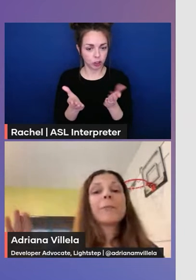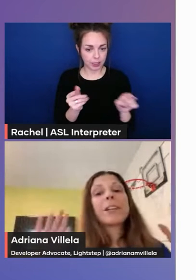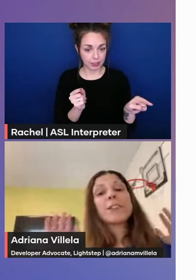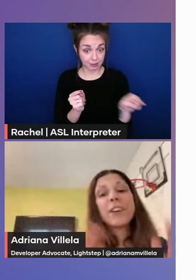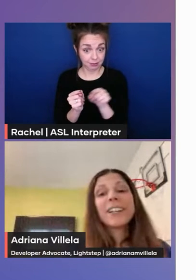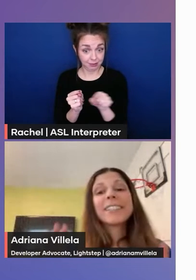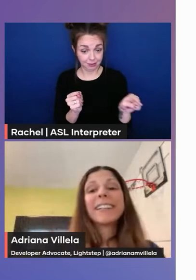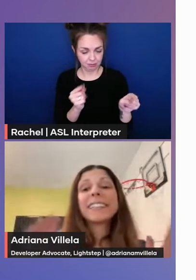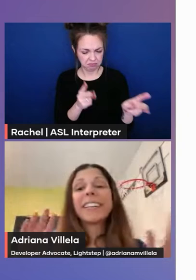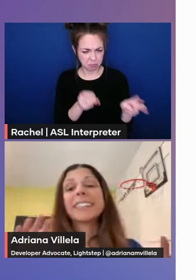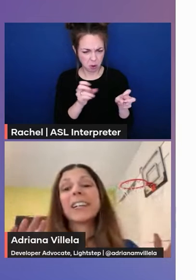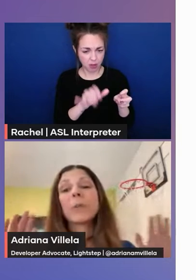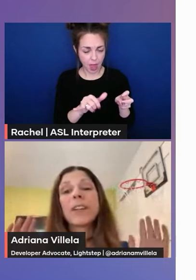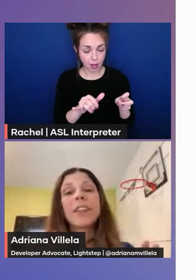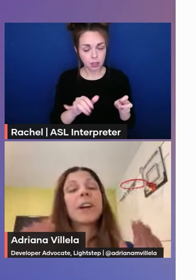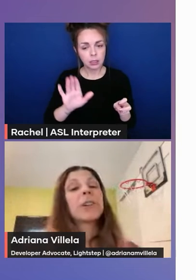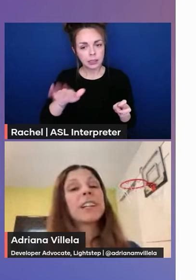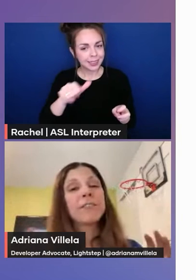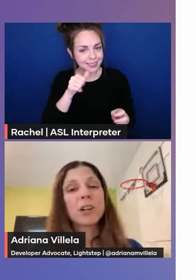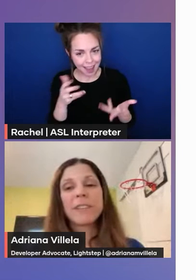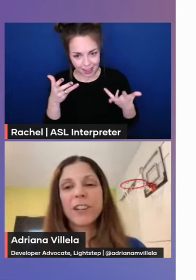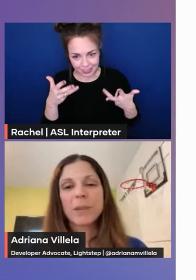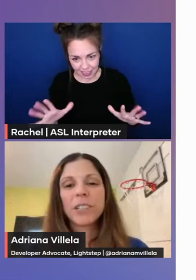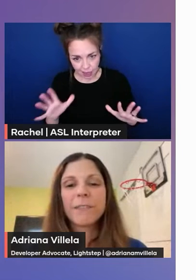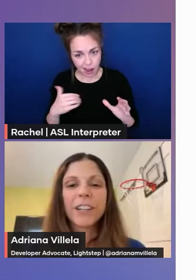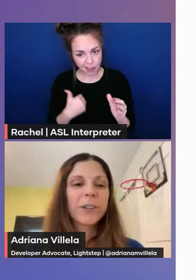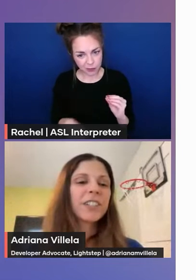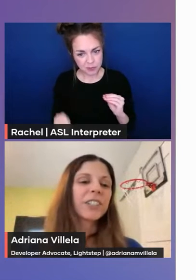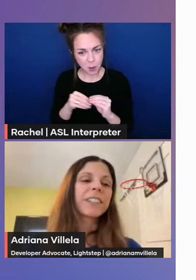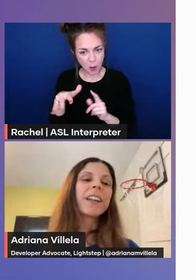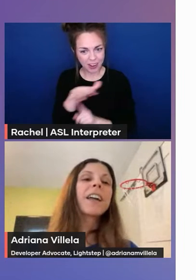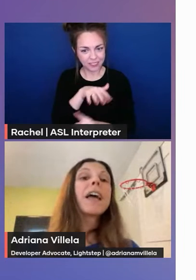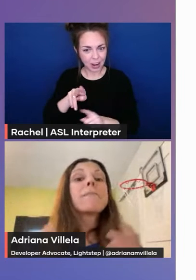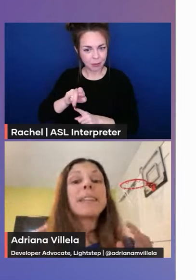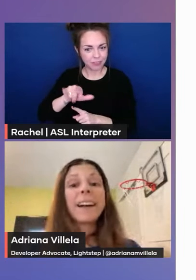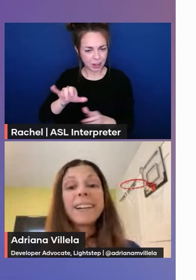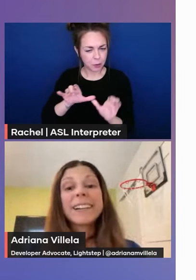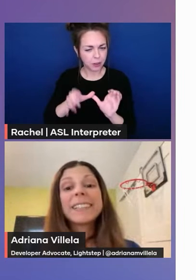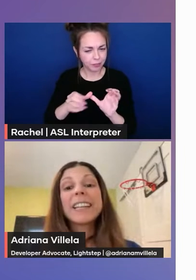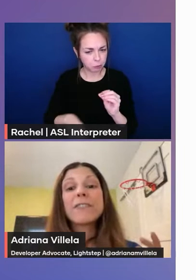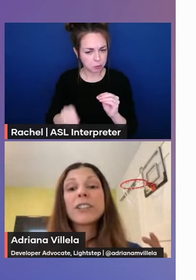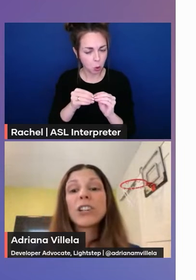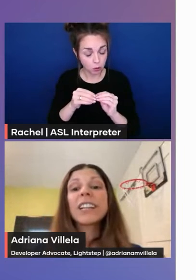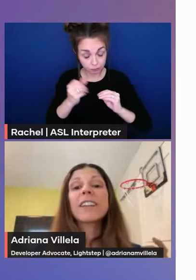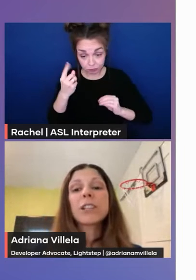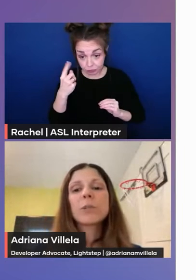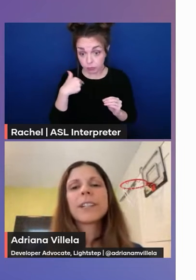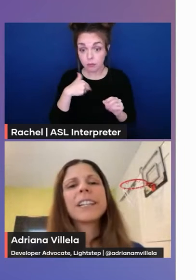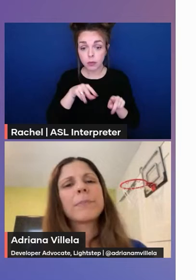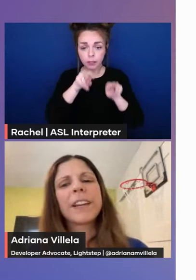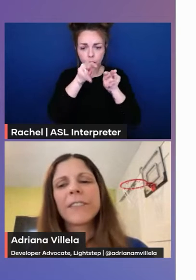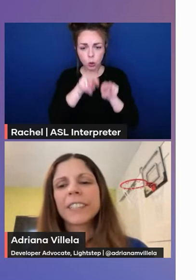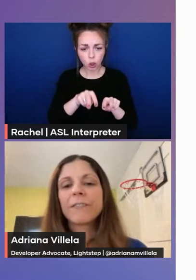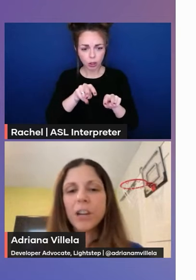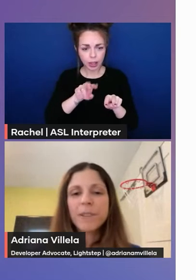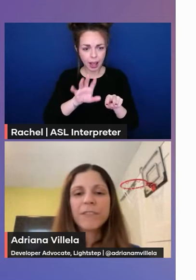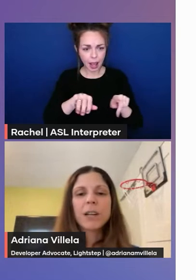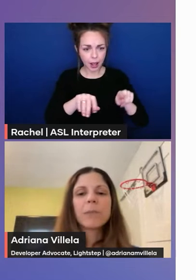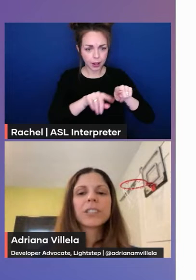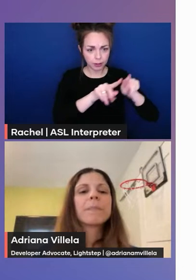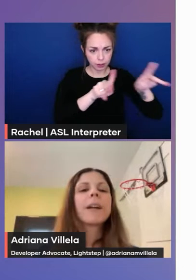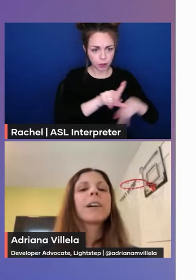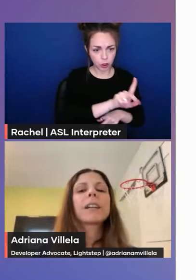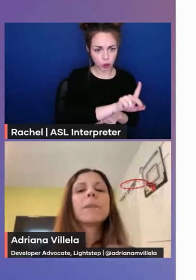But we are not done yet with our environment variable configuration, because if you look at the Kubernetes manifest